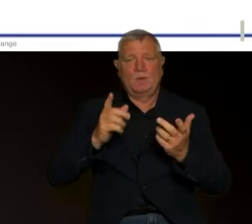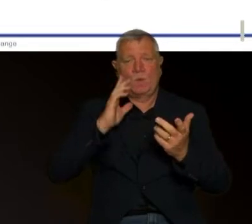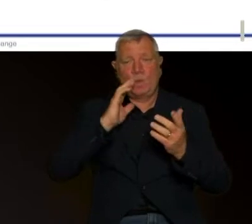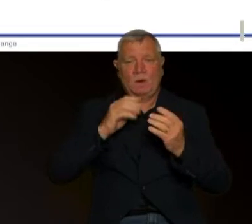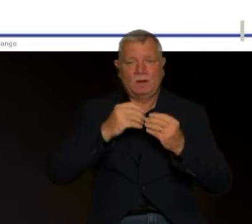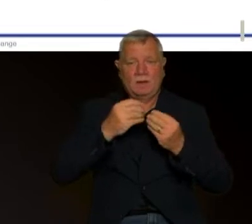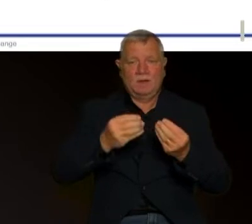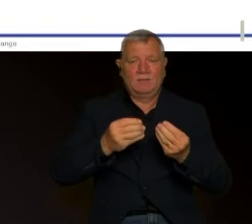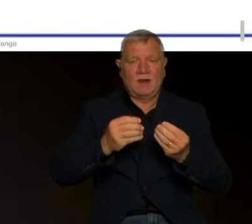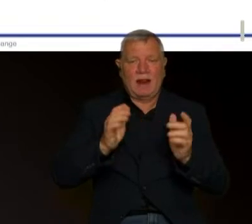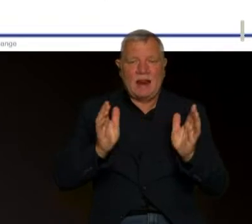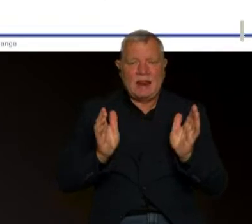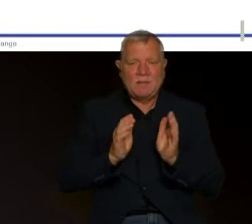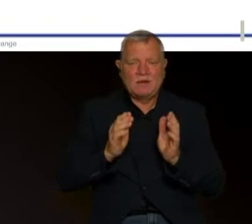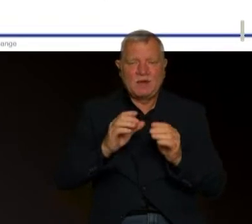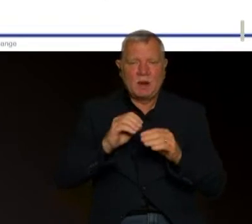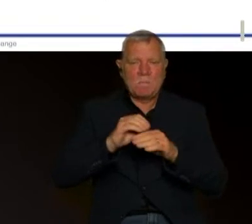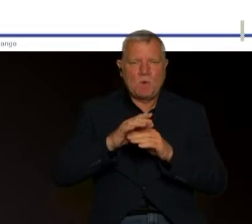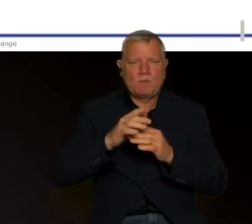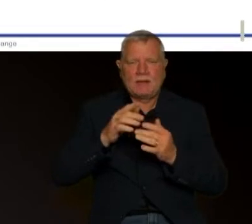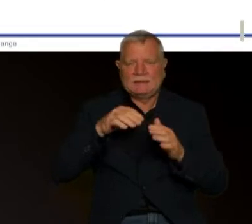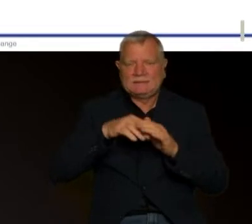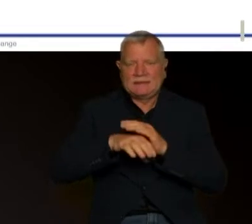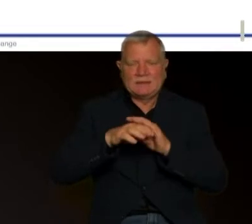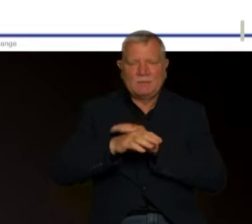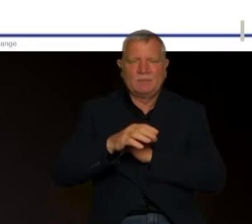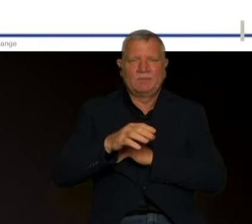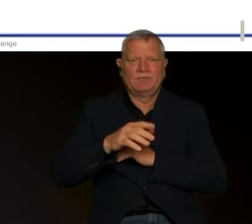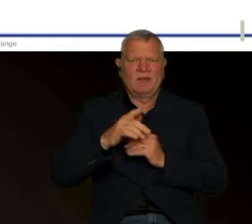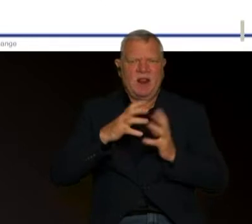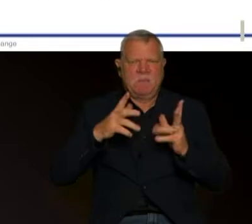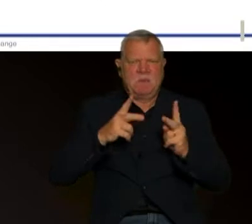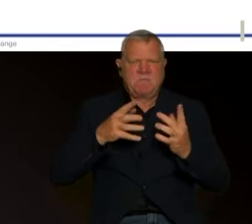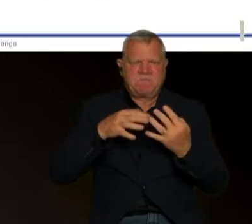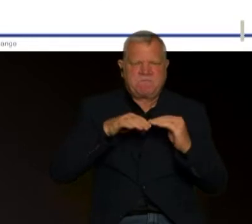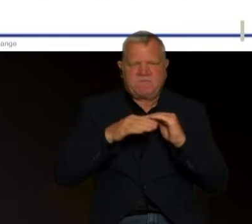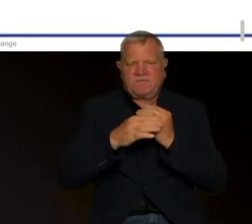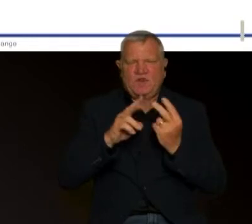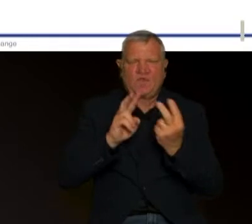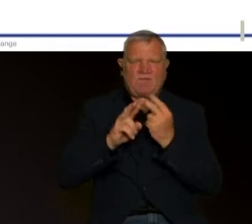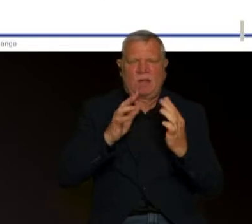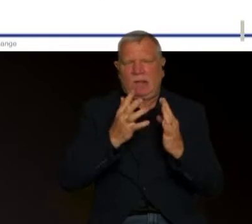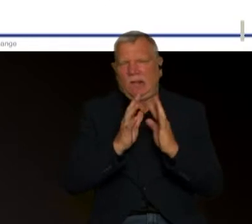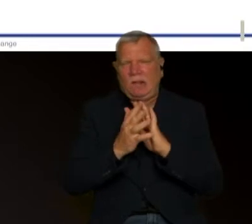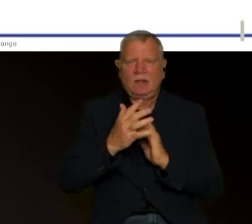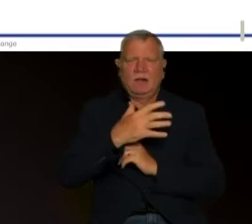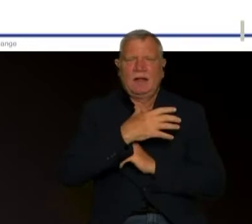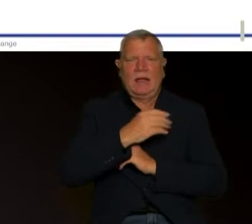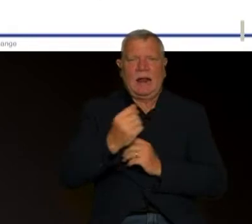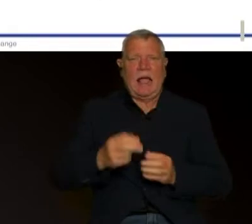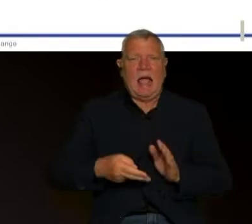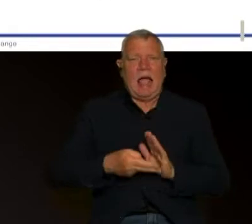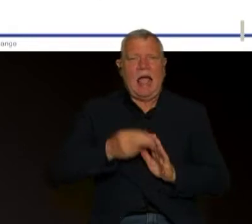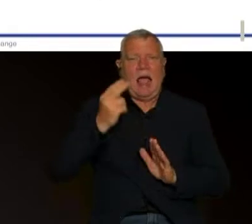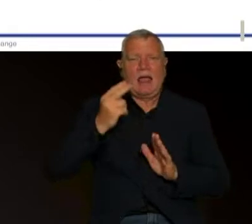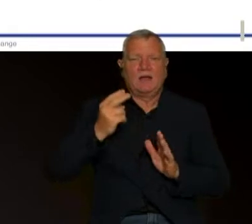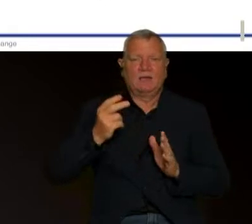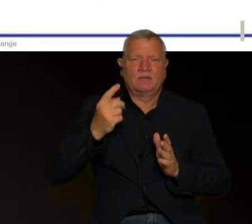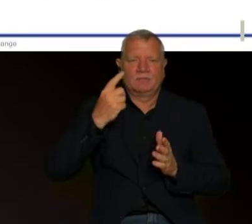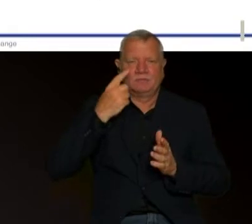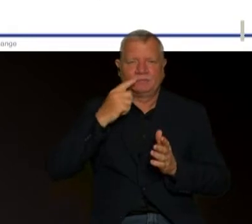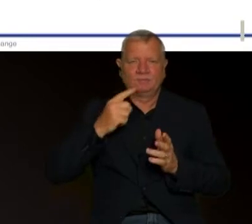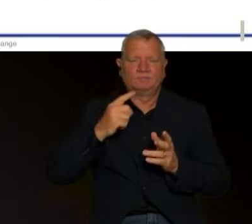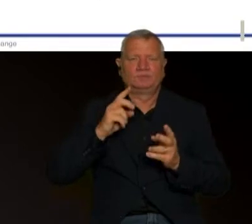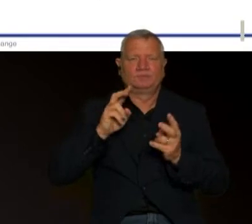to limited mobility and accessibility, excessive congestion, and higher transportation costs for the people of Puerto Rico.